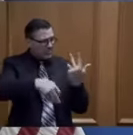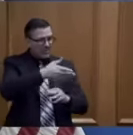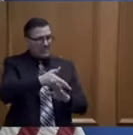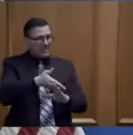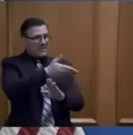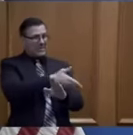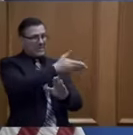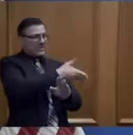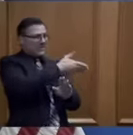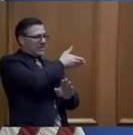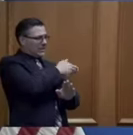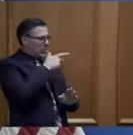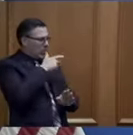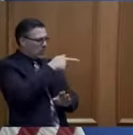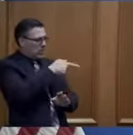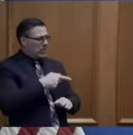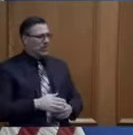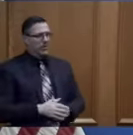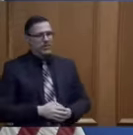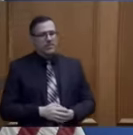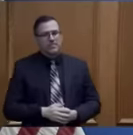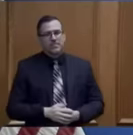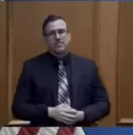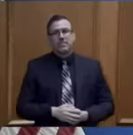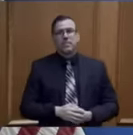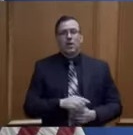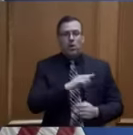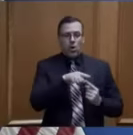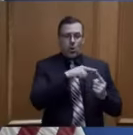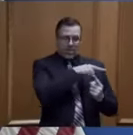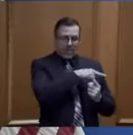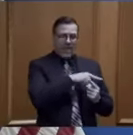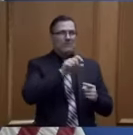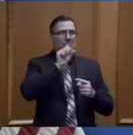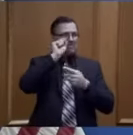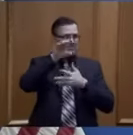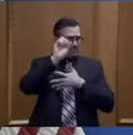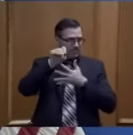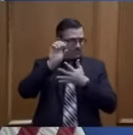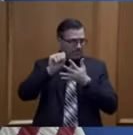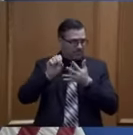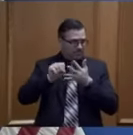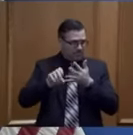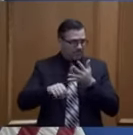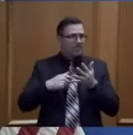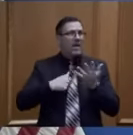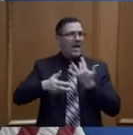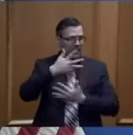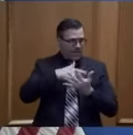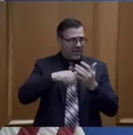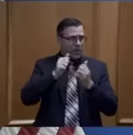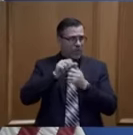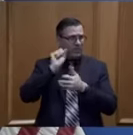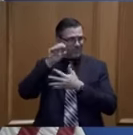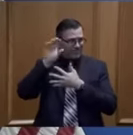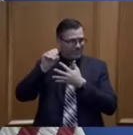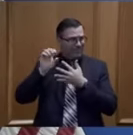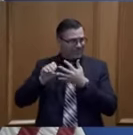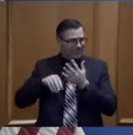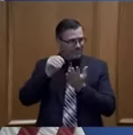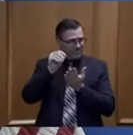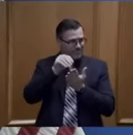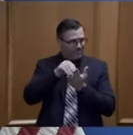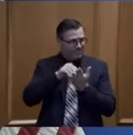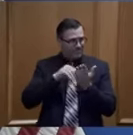the previous several days. Once a list is made of all of the people with whom the patient may have been in